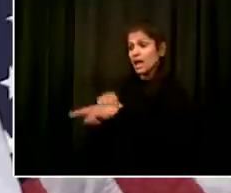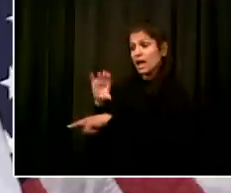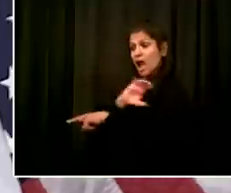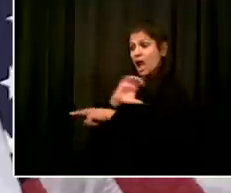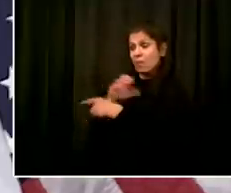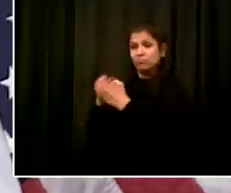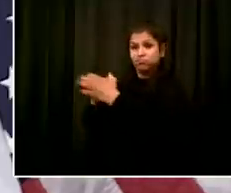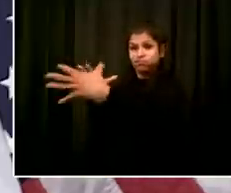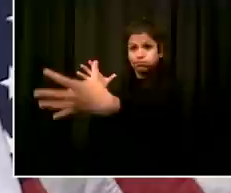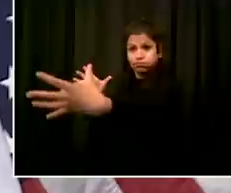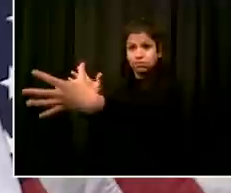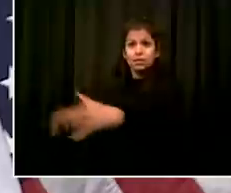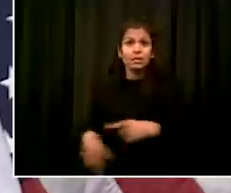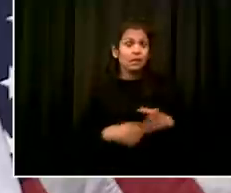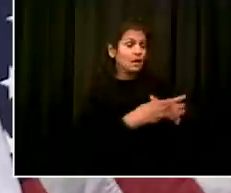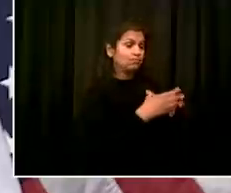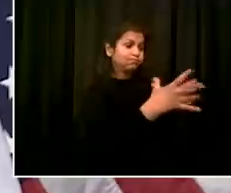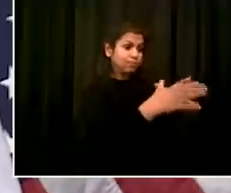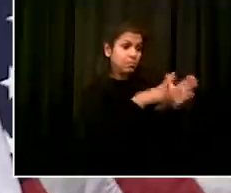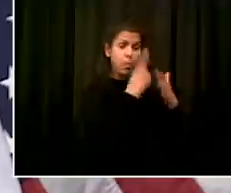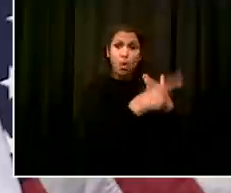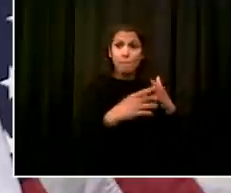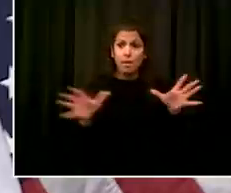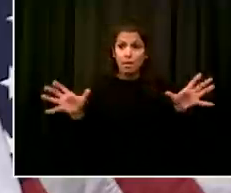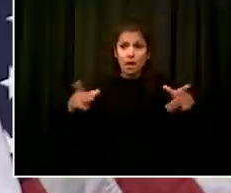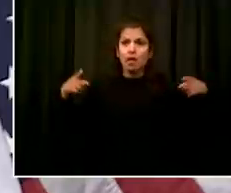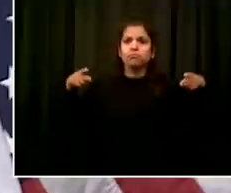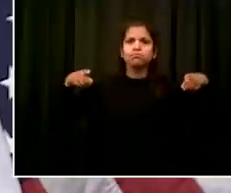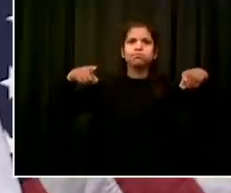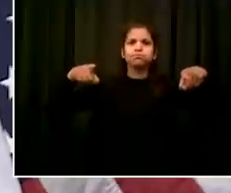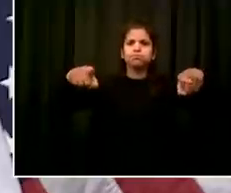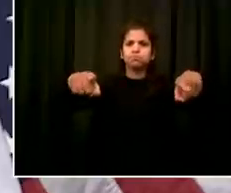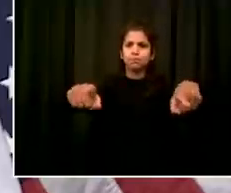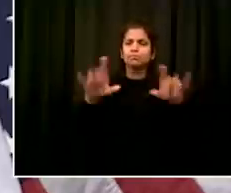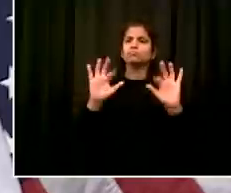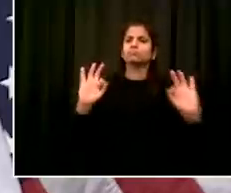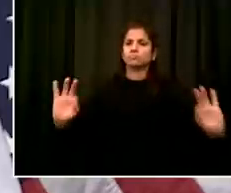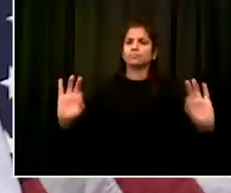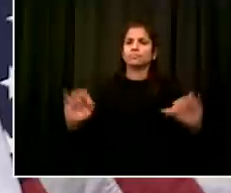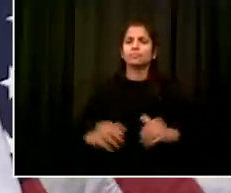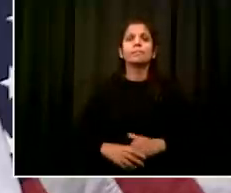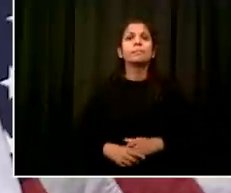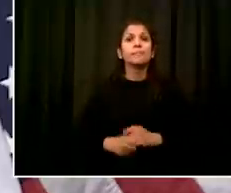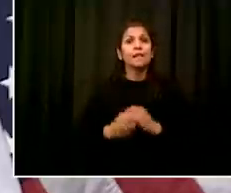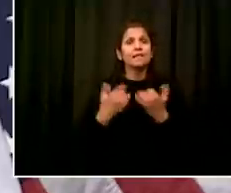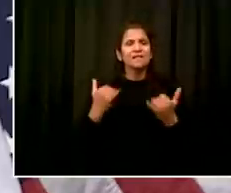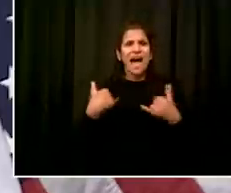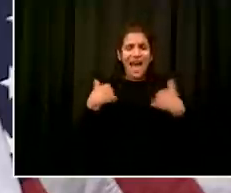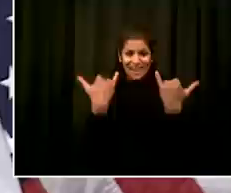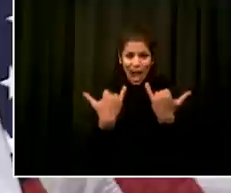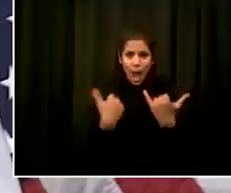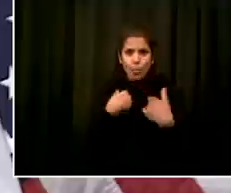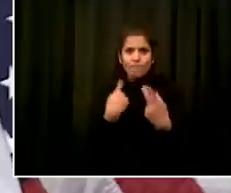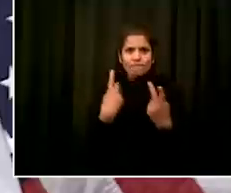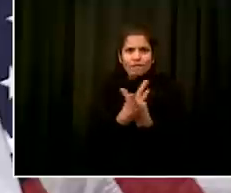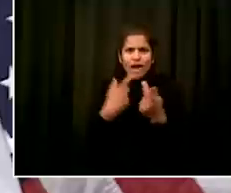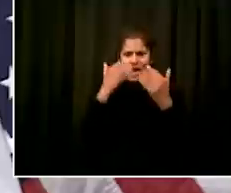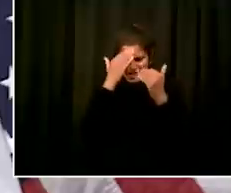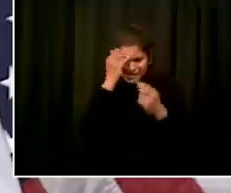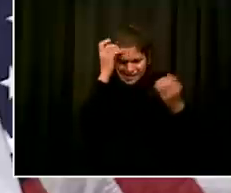So we have to figure out how to do both. Now, over these last days, we've asked a lot of the men and women of the